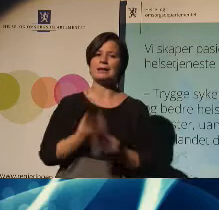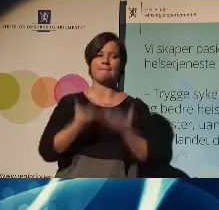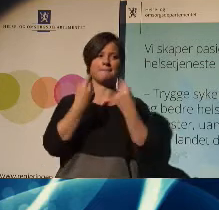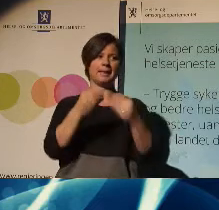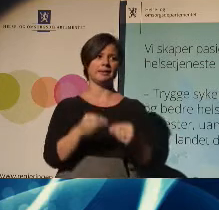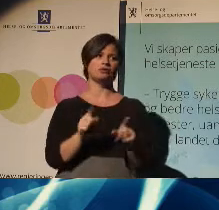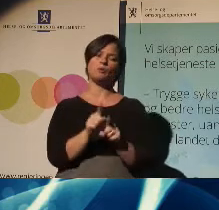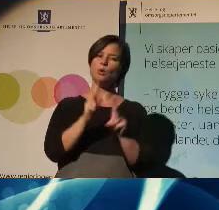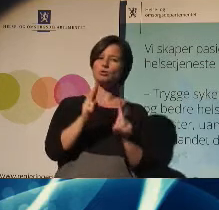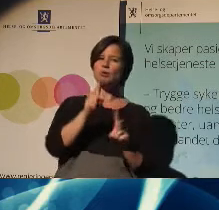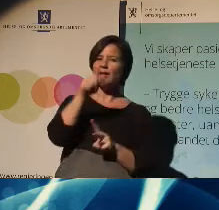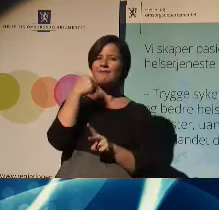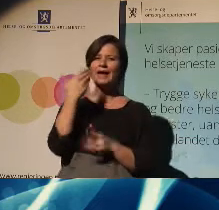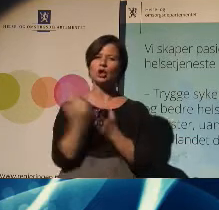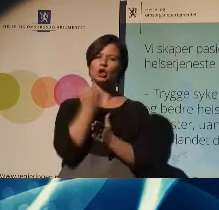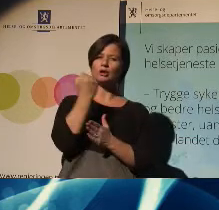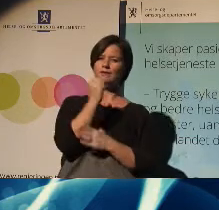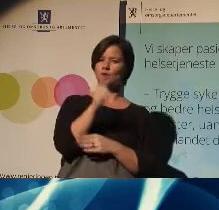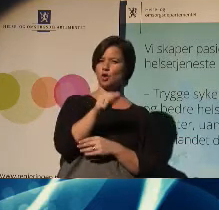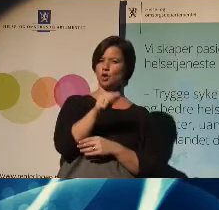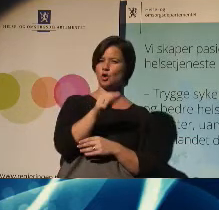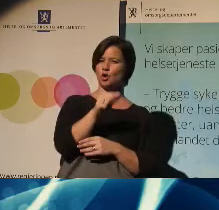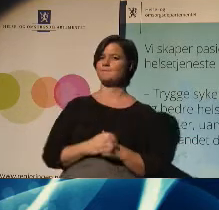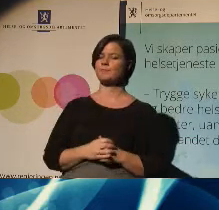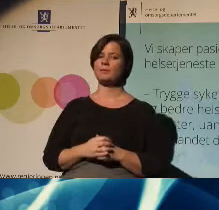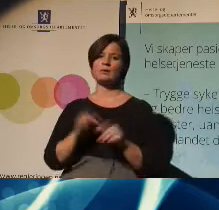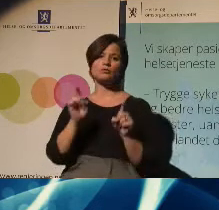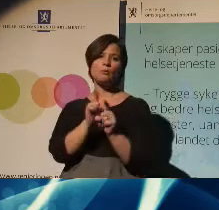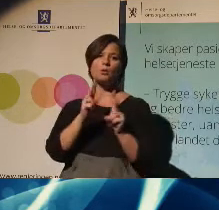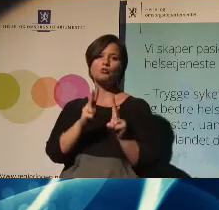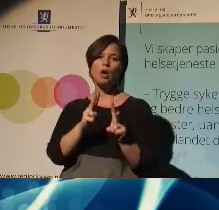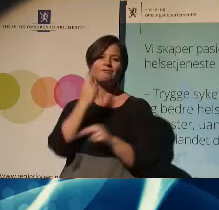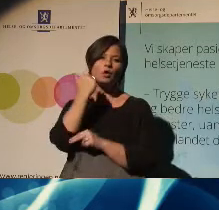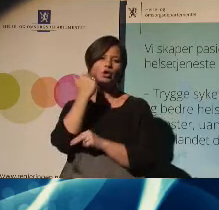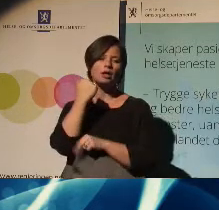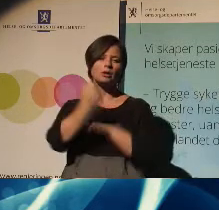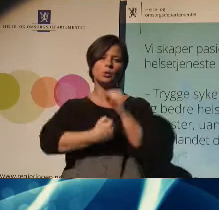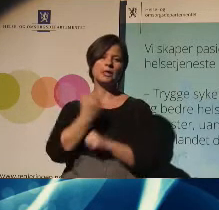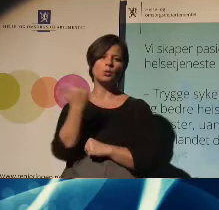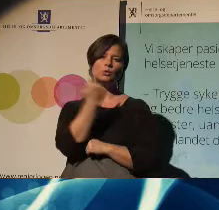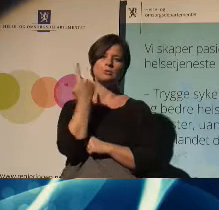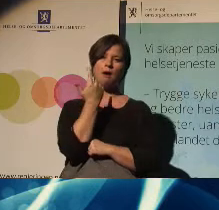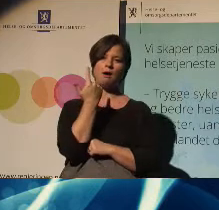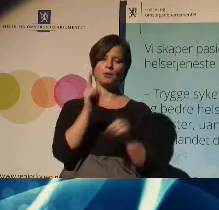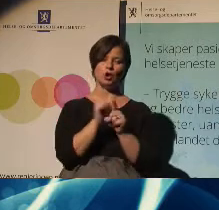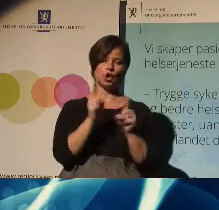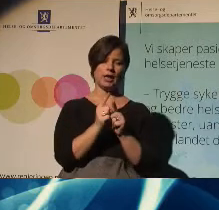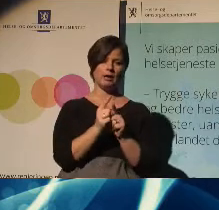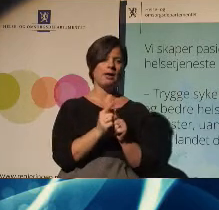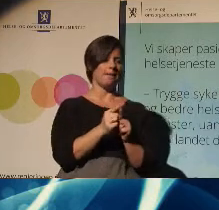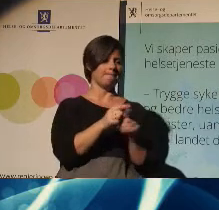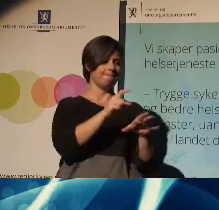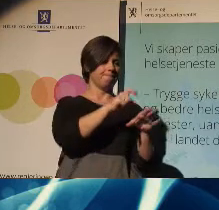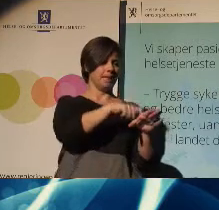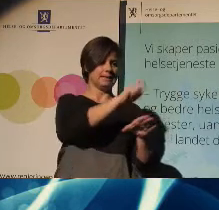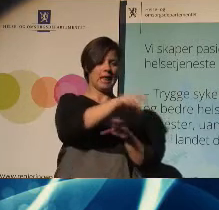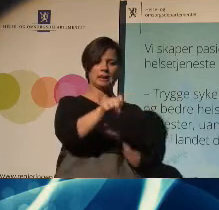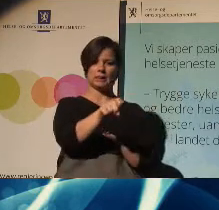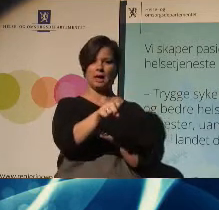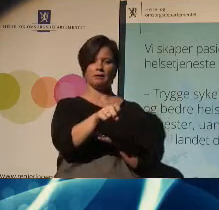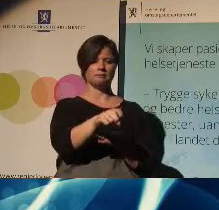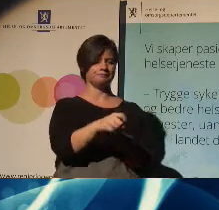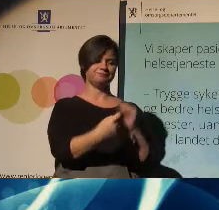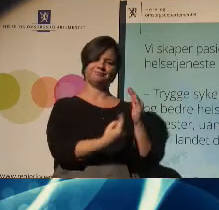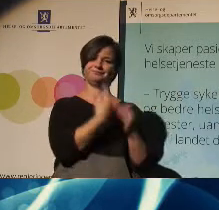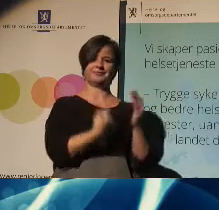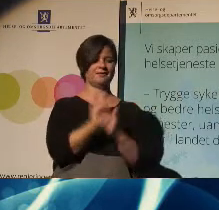Norway. And this is a trial done by my friend Ray Dorsey in the United States, where he randomized patients to either come to the hospital